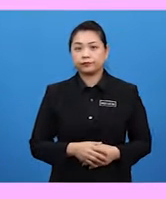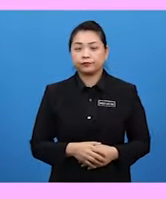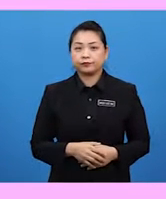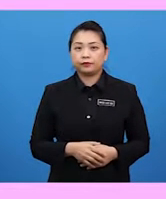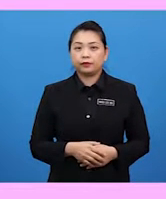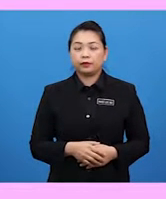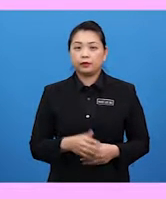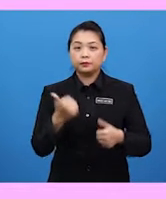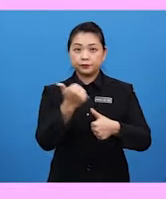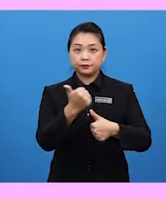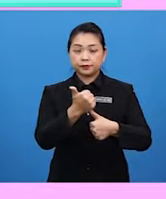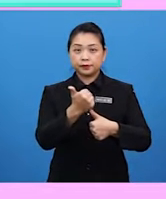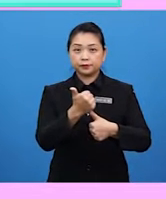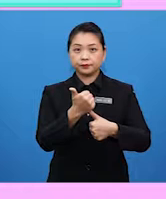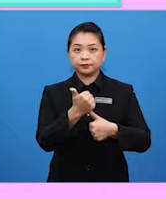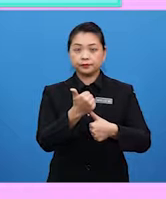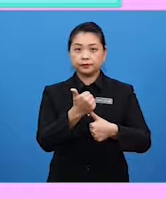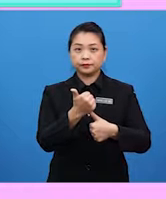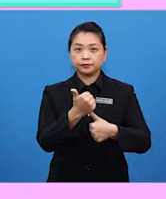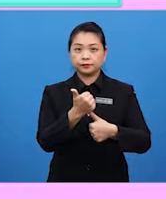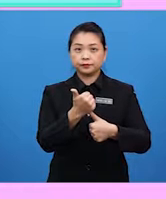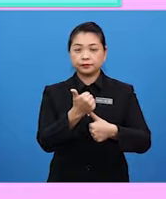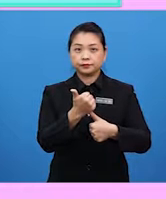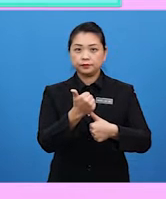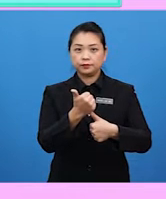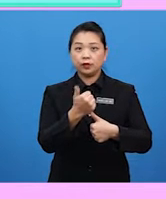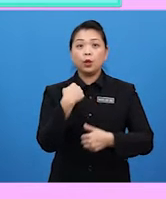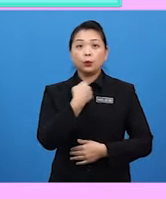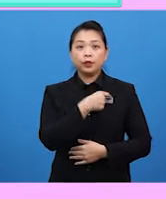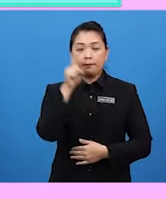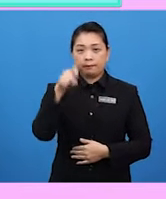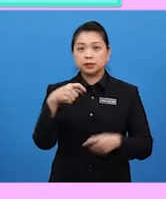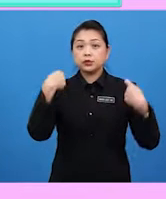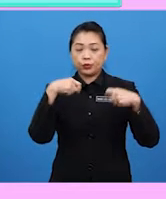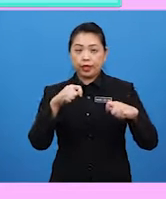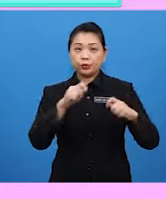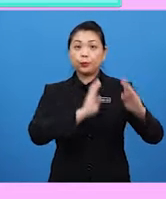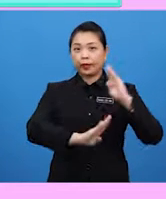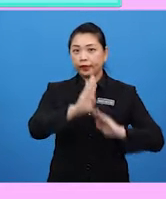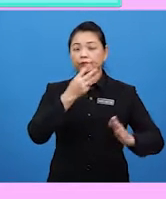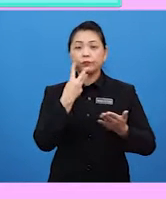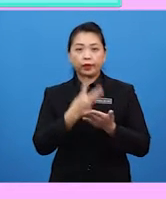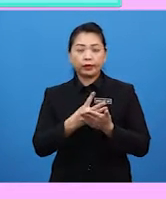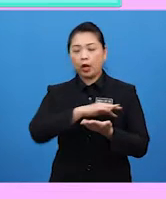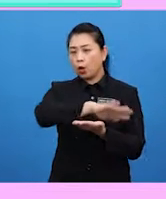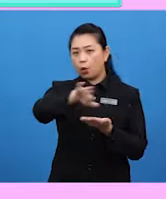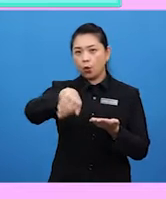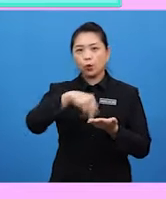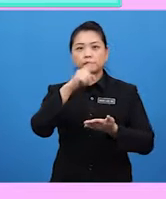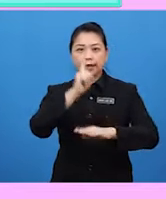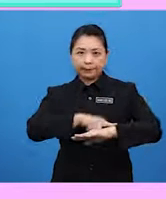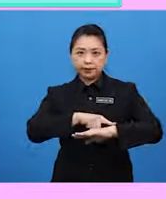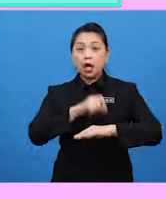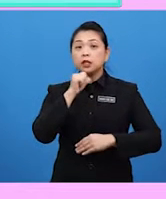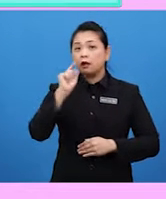The first moral value of this poem is we must try to behave well at all times and